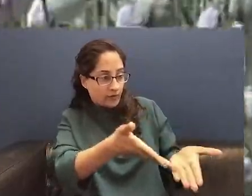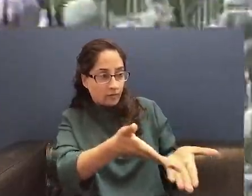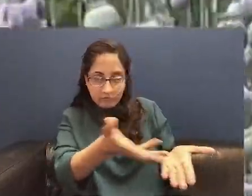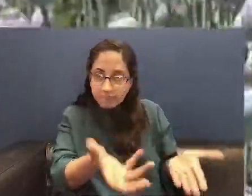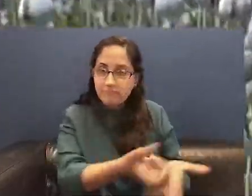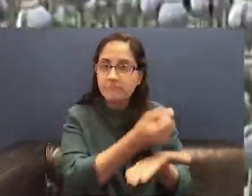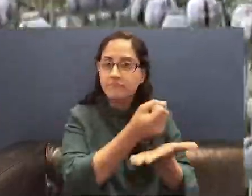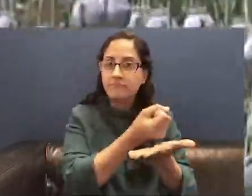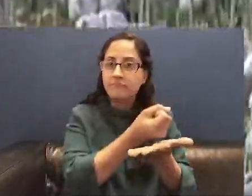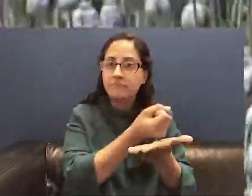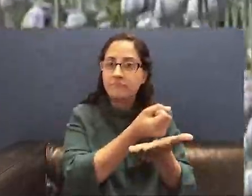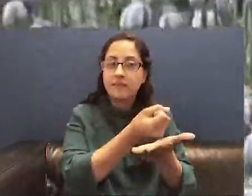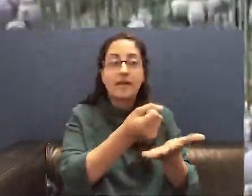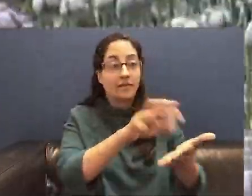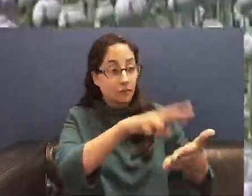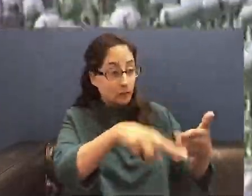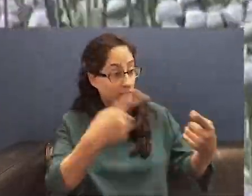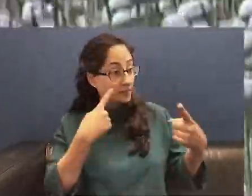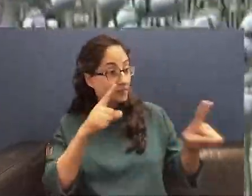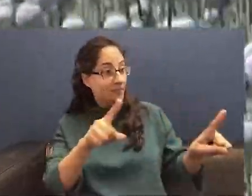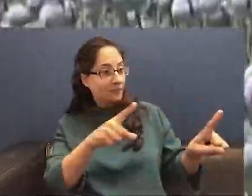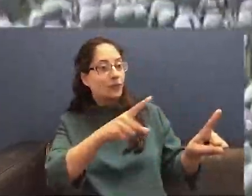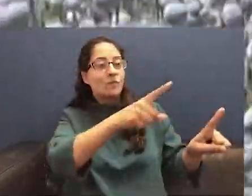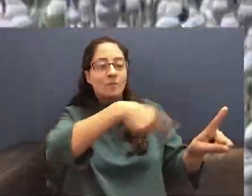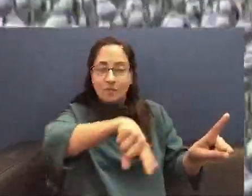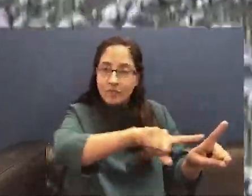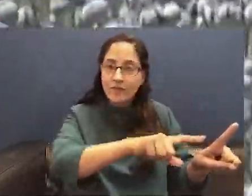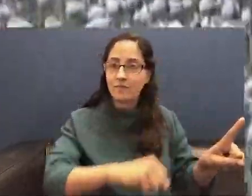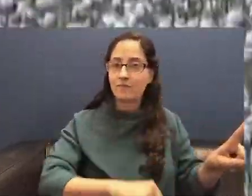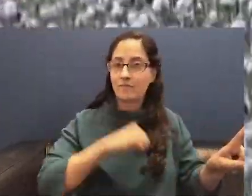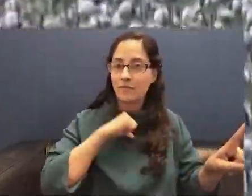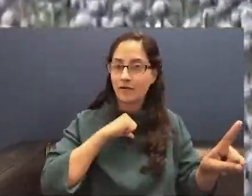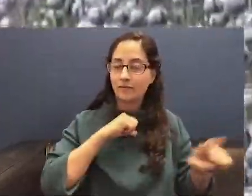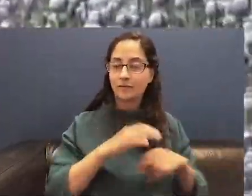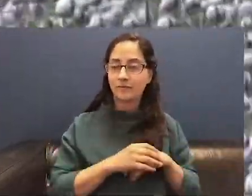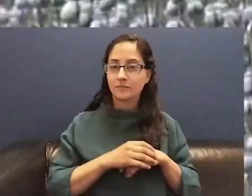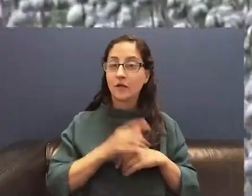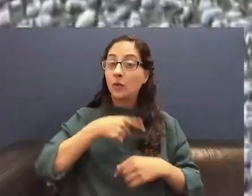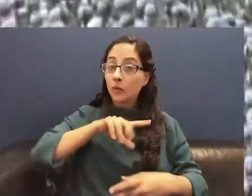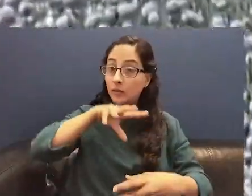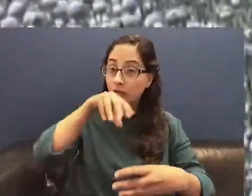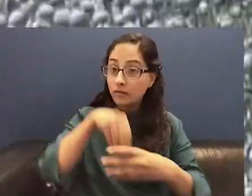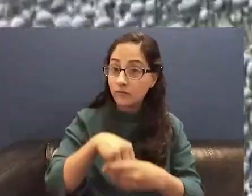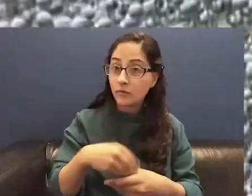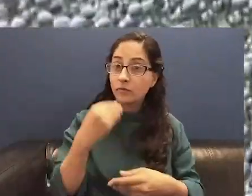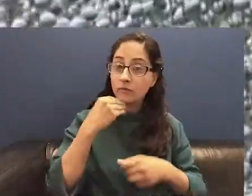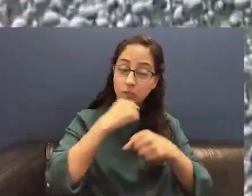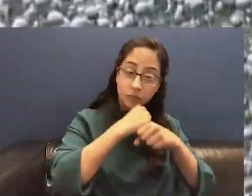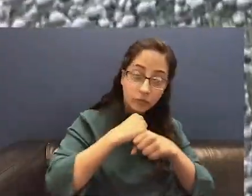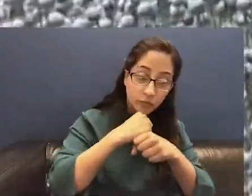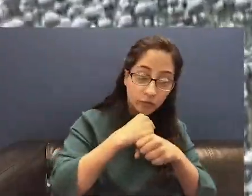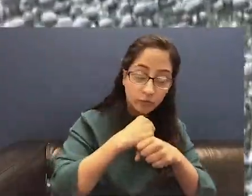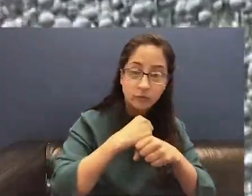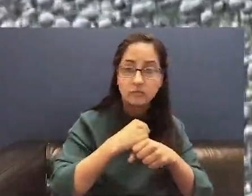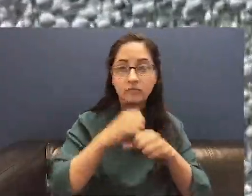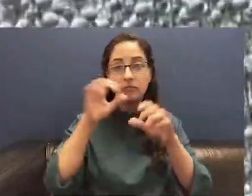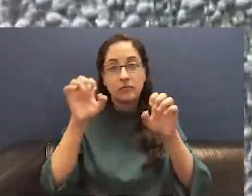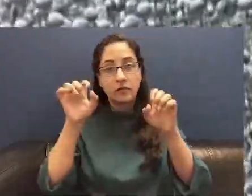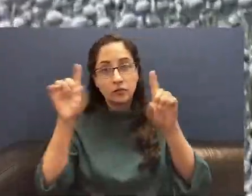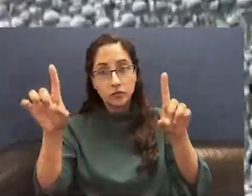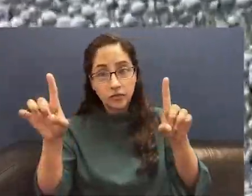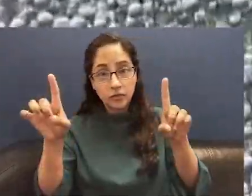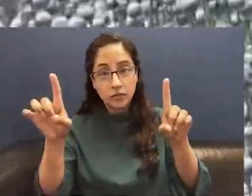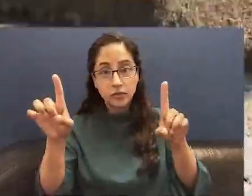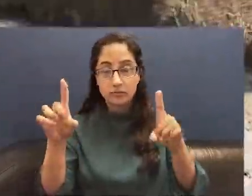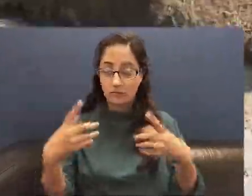results and the impact of our work. We continue to remain engaged in agriculture and food security,